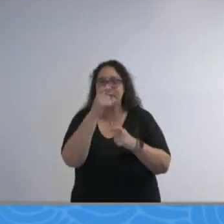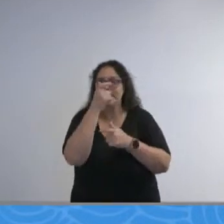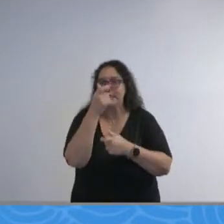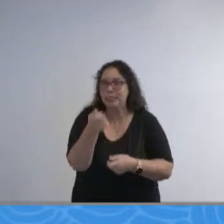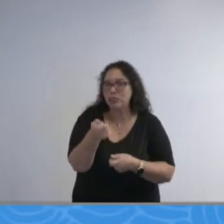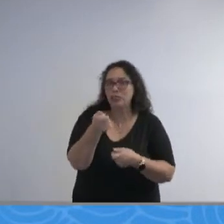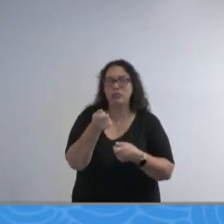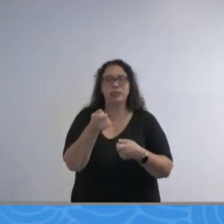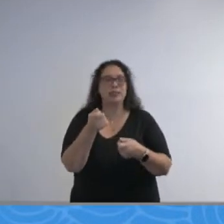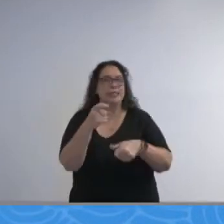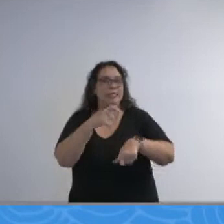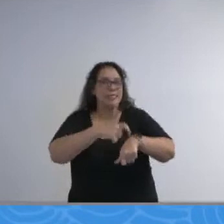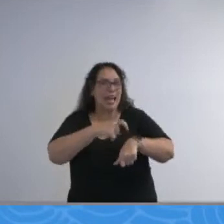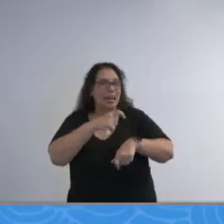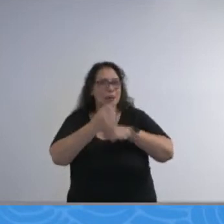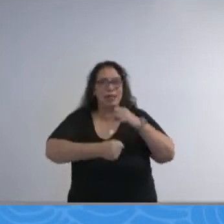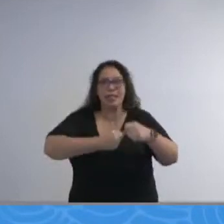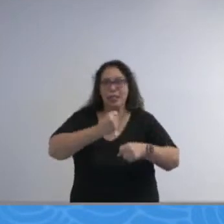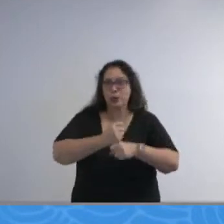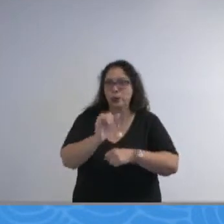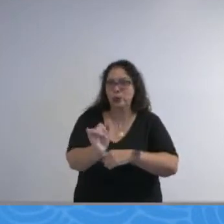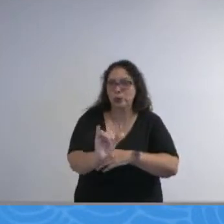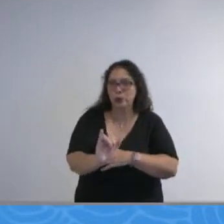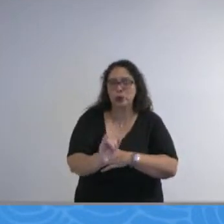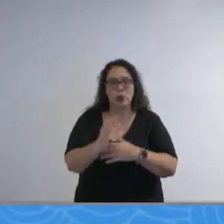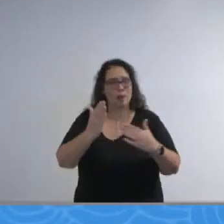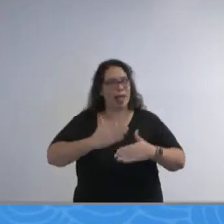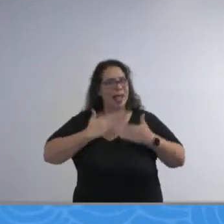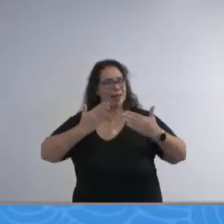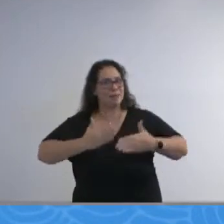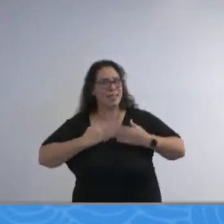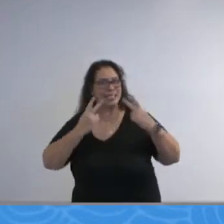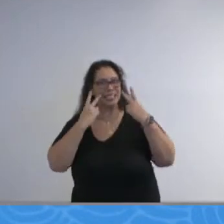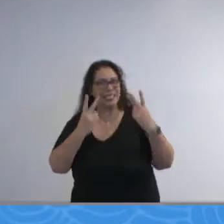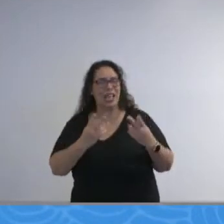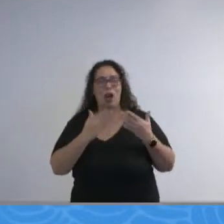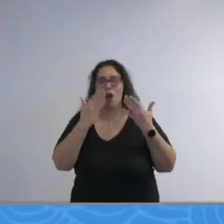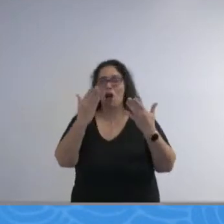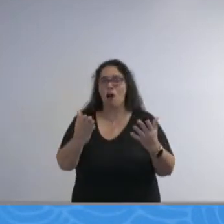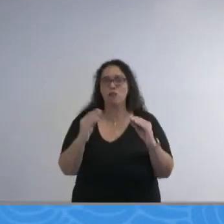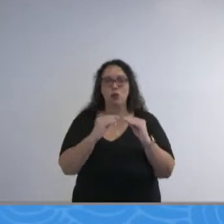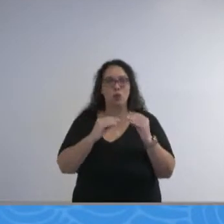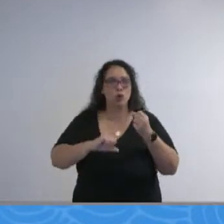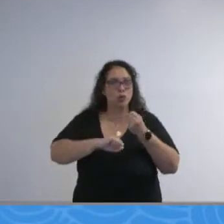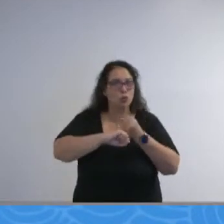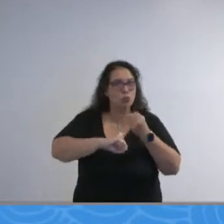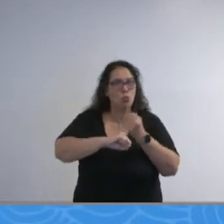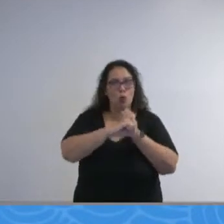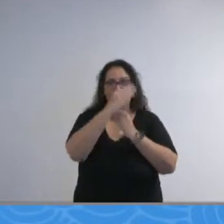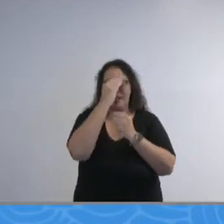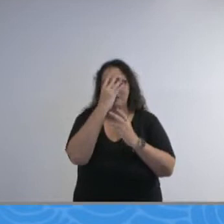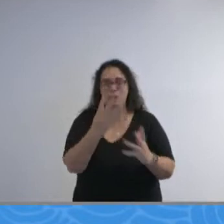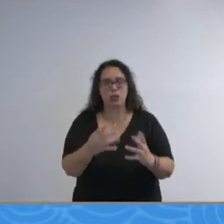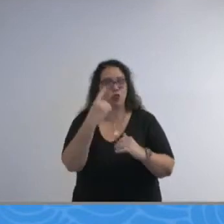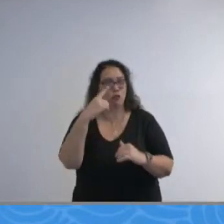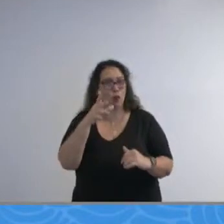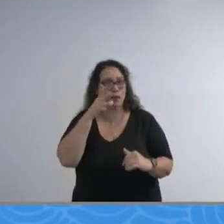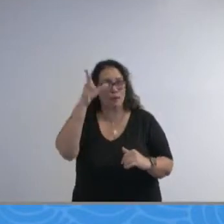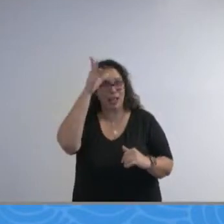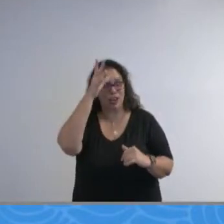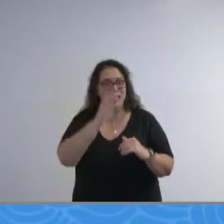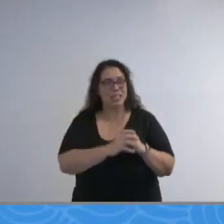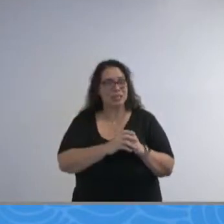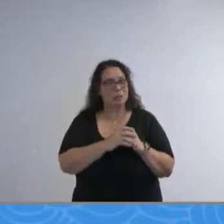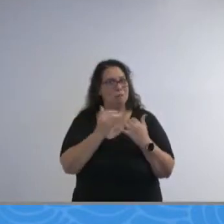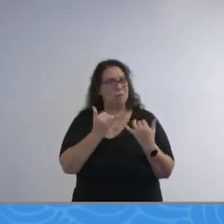interests, different timing of the year. So I'm happy to see that we can offer more support and information to parents. So